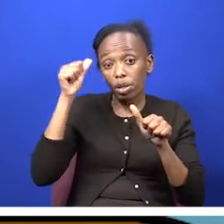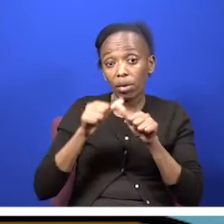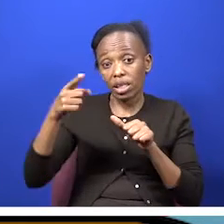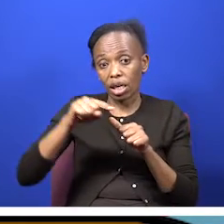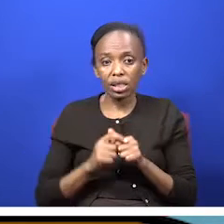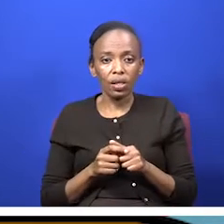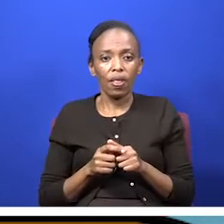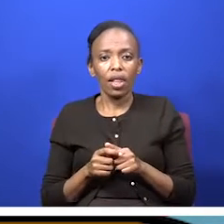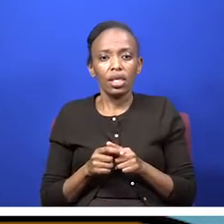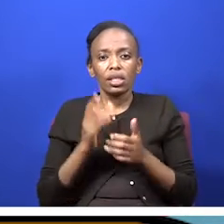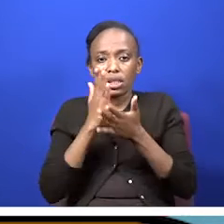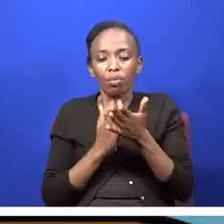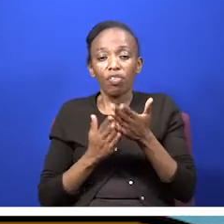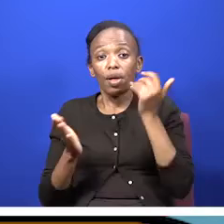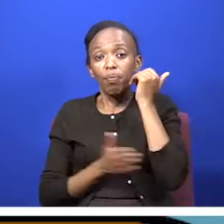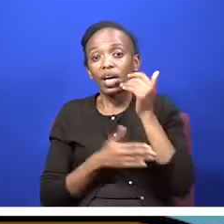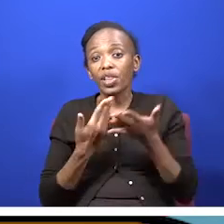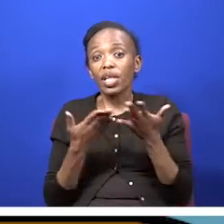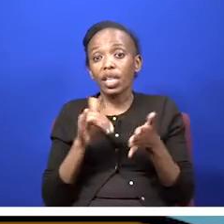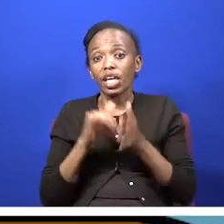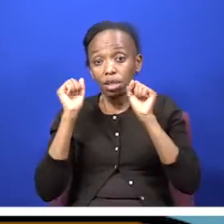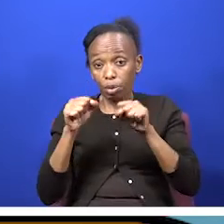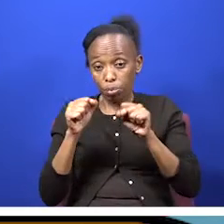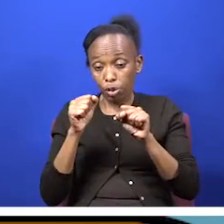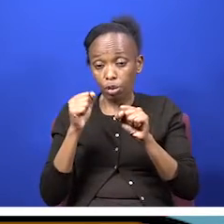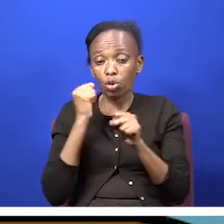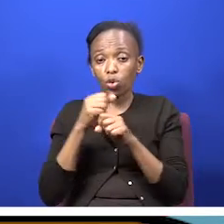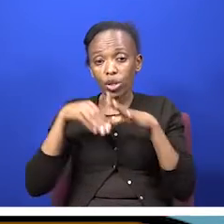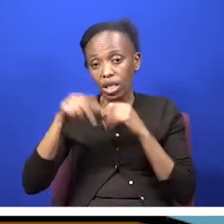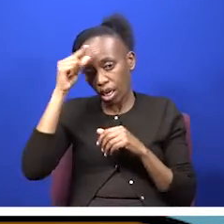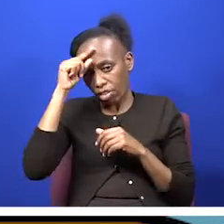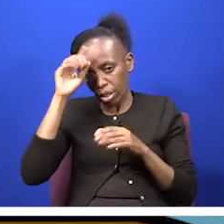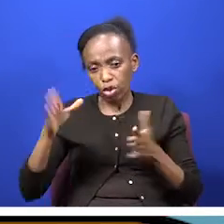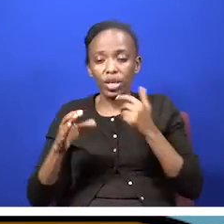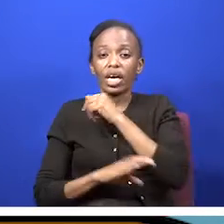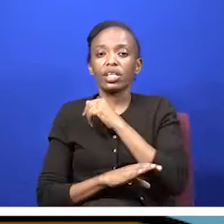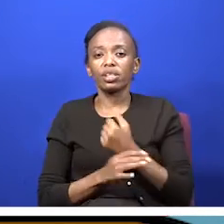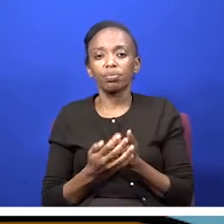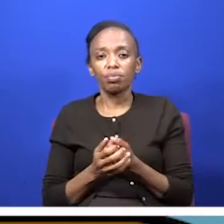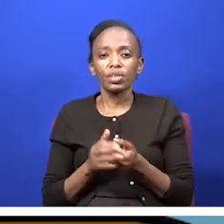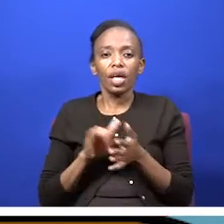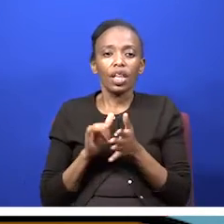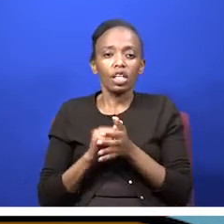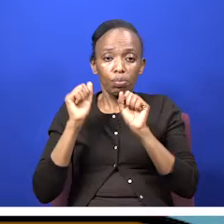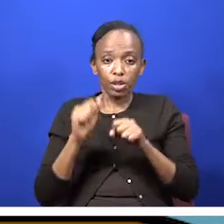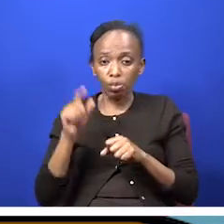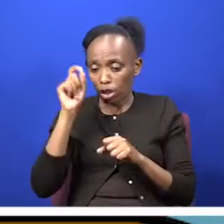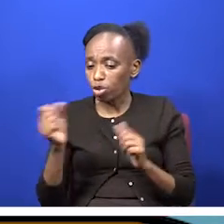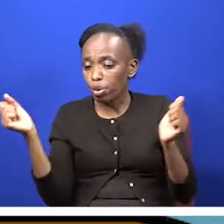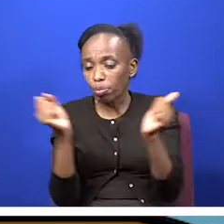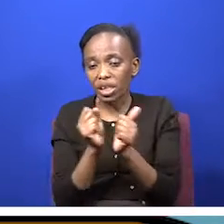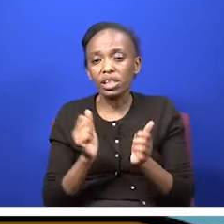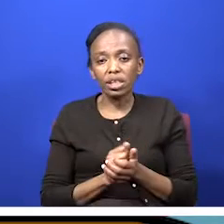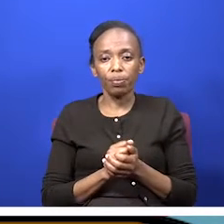can you remind us what are the some of the bad things that people can do in a government or in a country that will